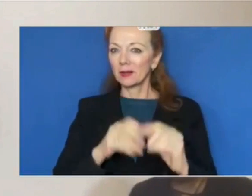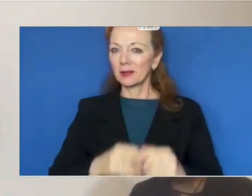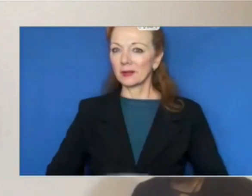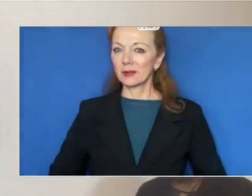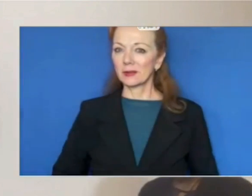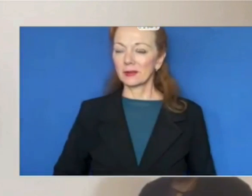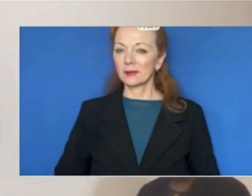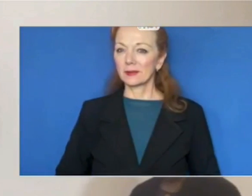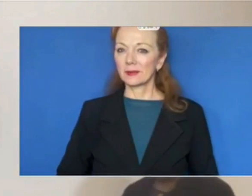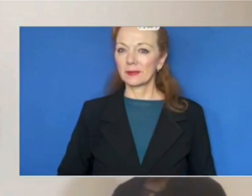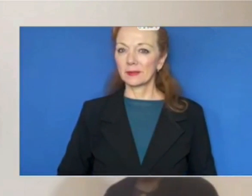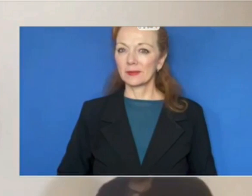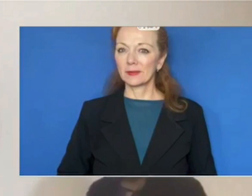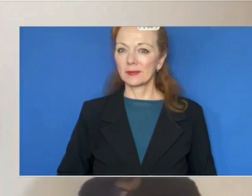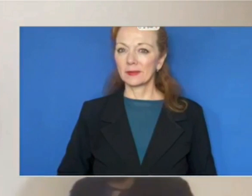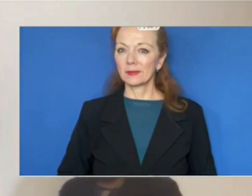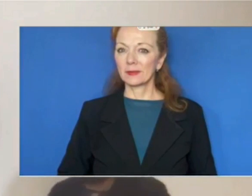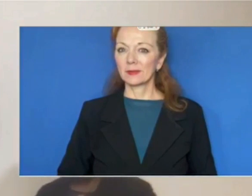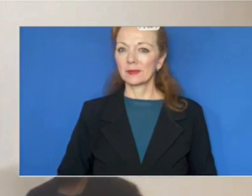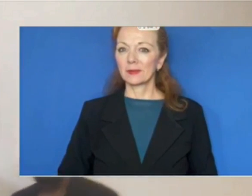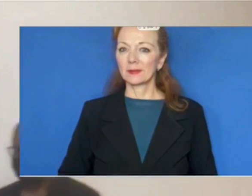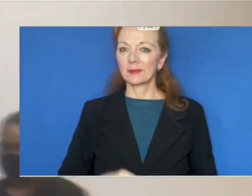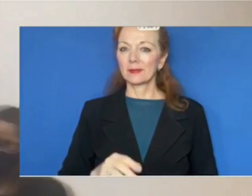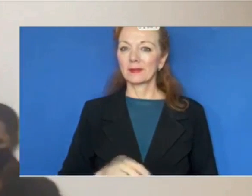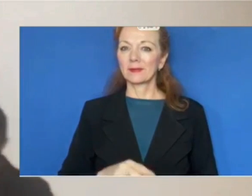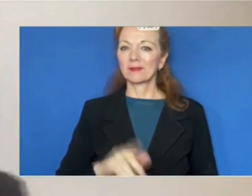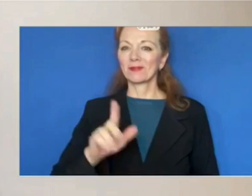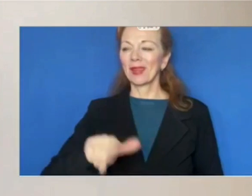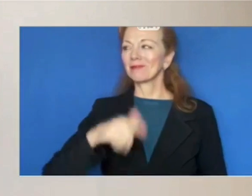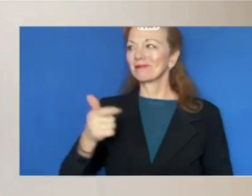I'll let Detective Garrison work through that with you.